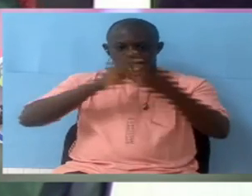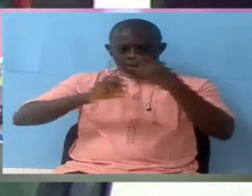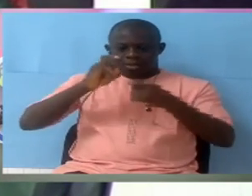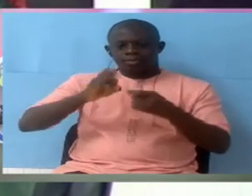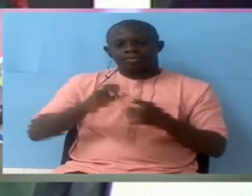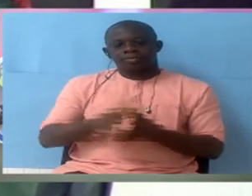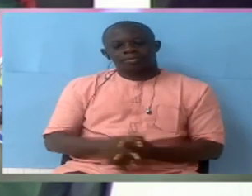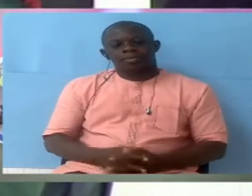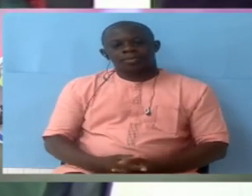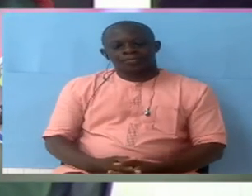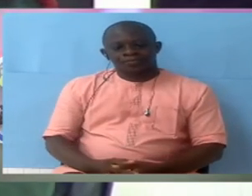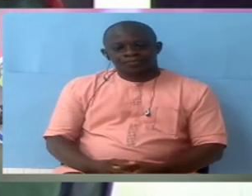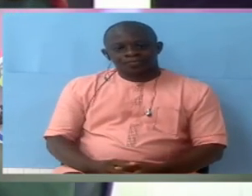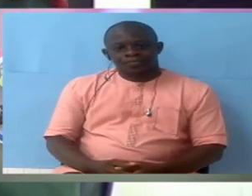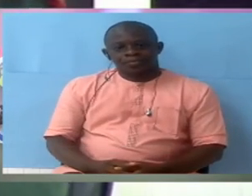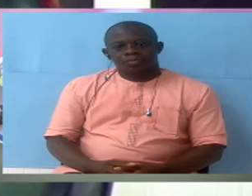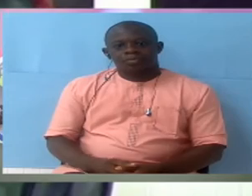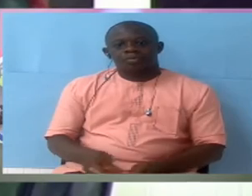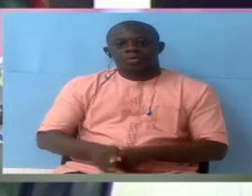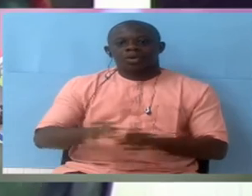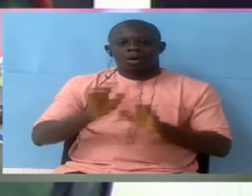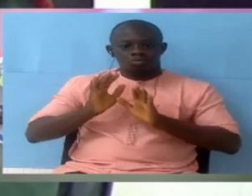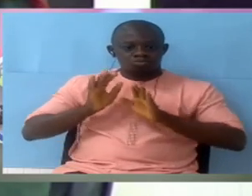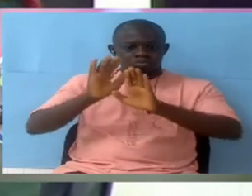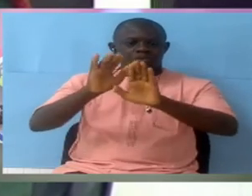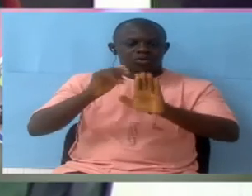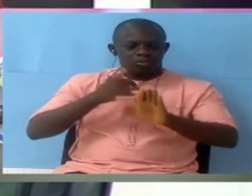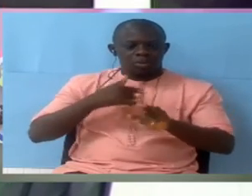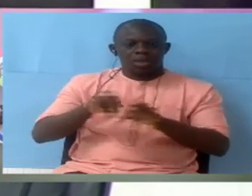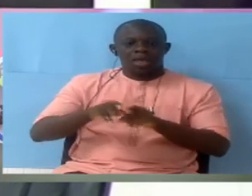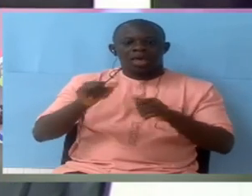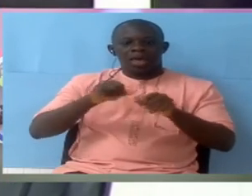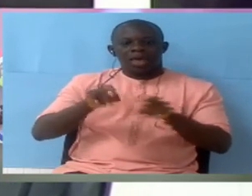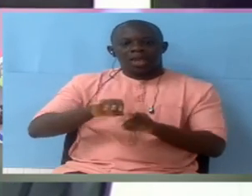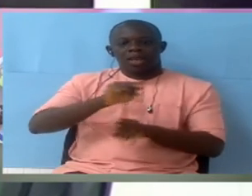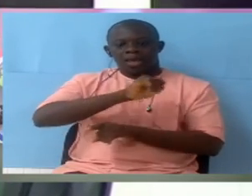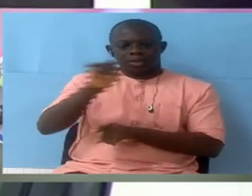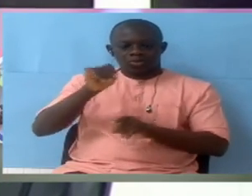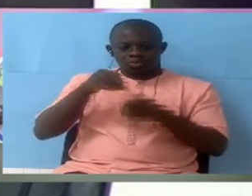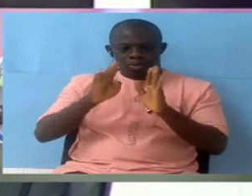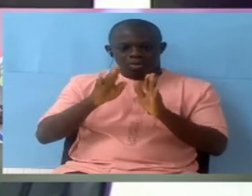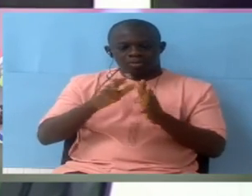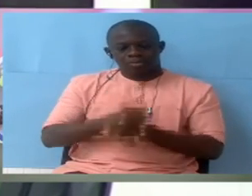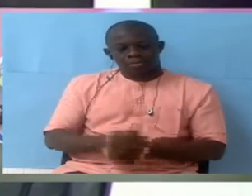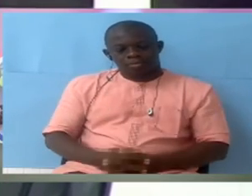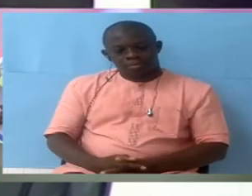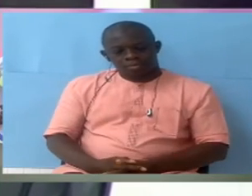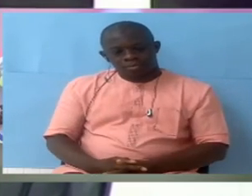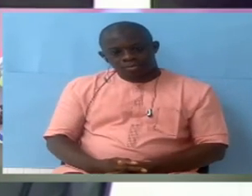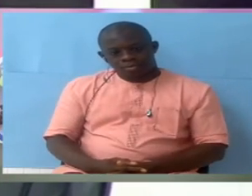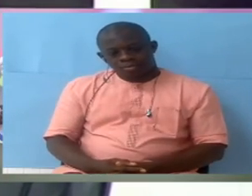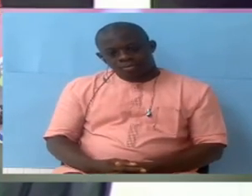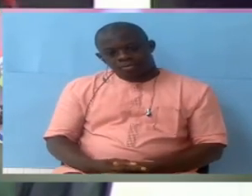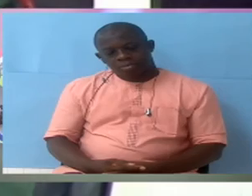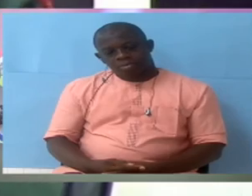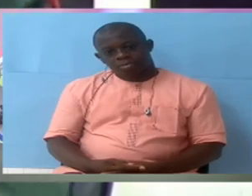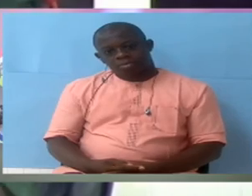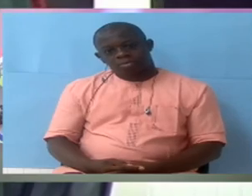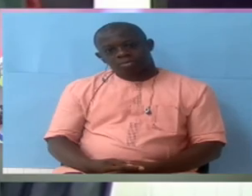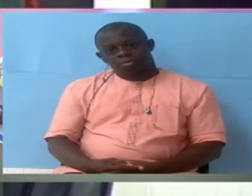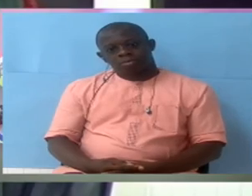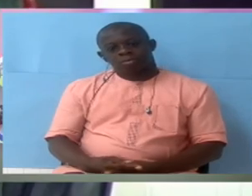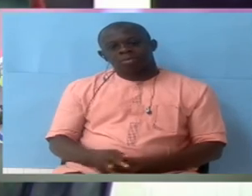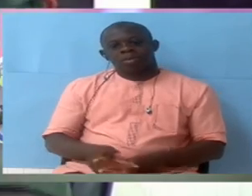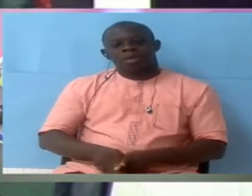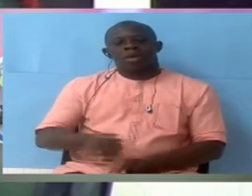taxaw. They pushed me towards the east. Ñu push ma. Ci baal penku bi. I just use